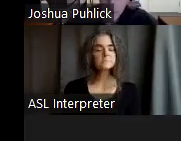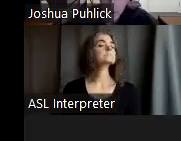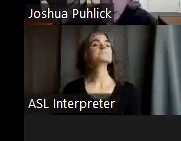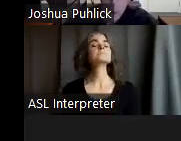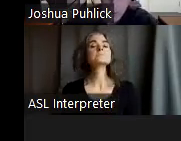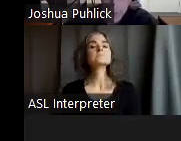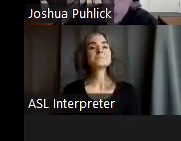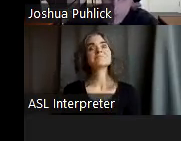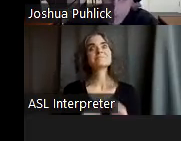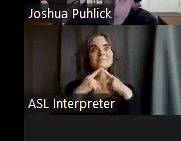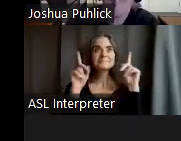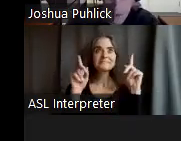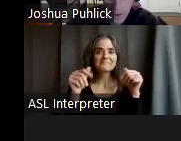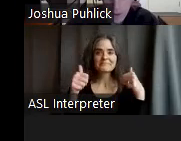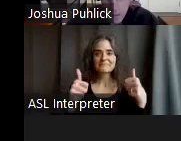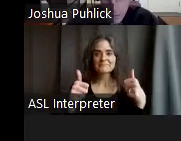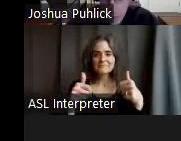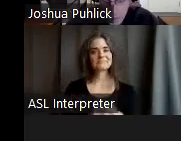Okay, there we go.